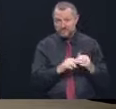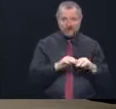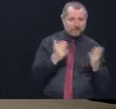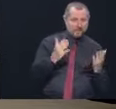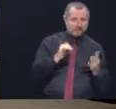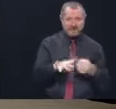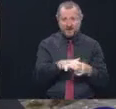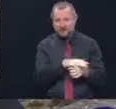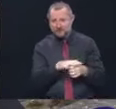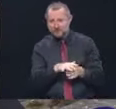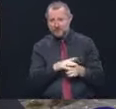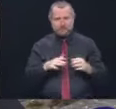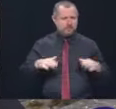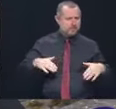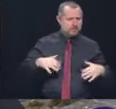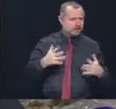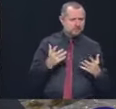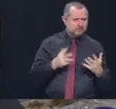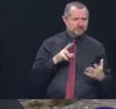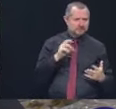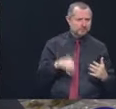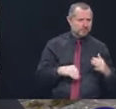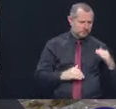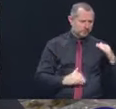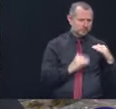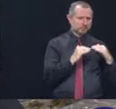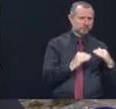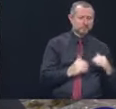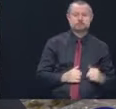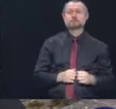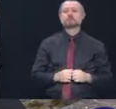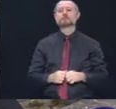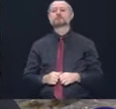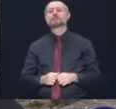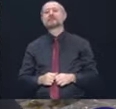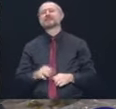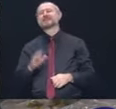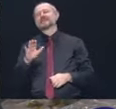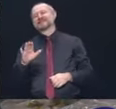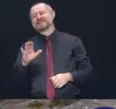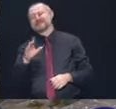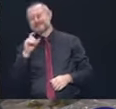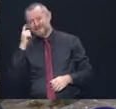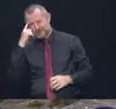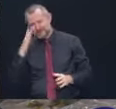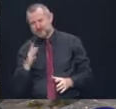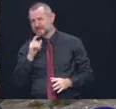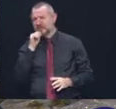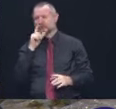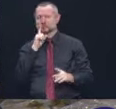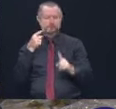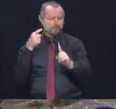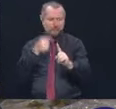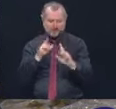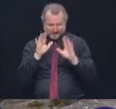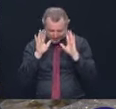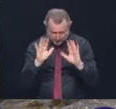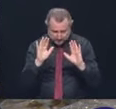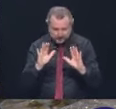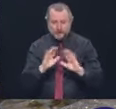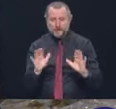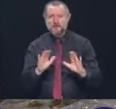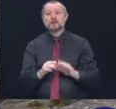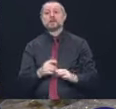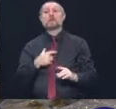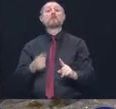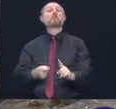the 3%? Yeah. Yes, but that's not the issue. The issue is the